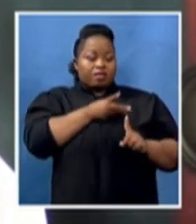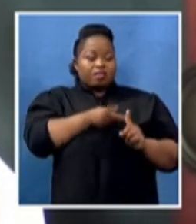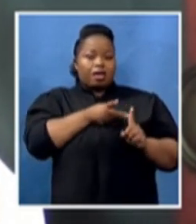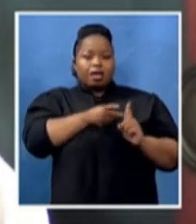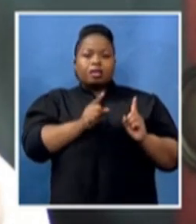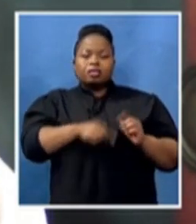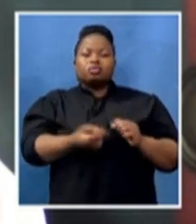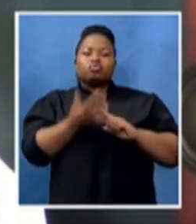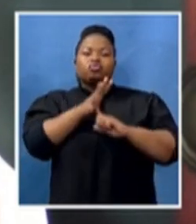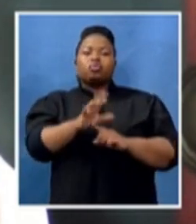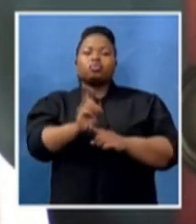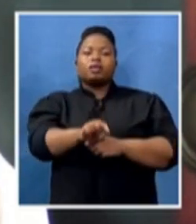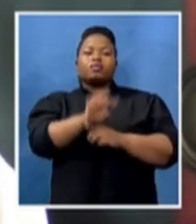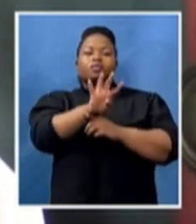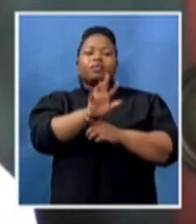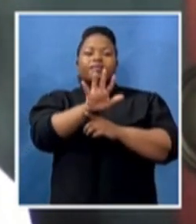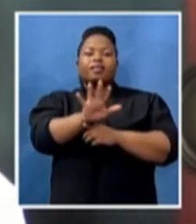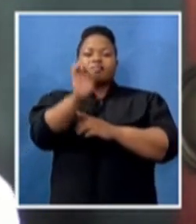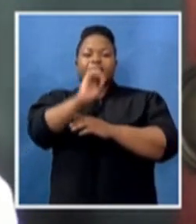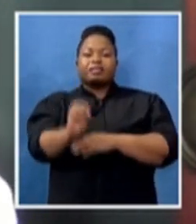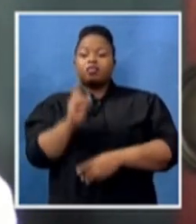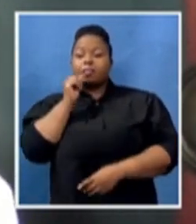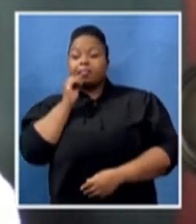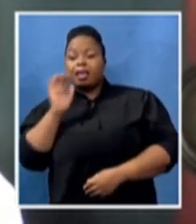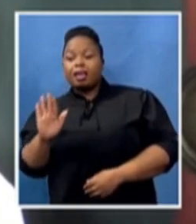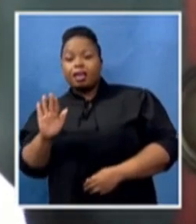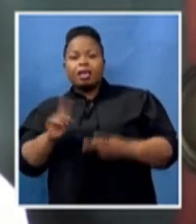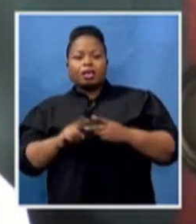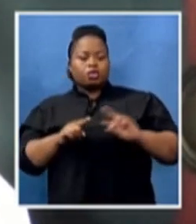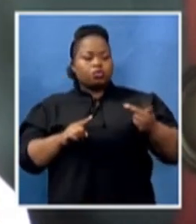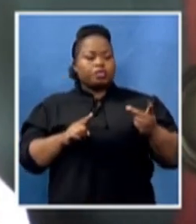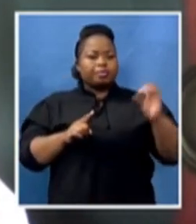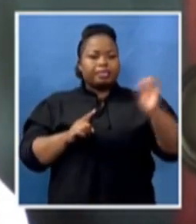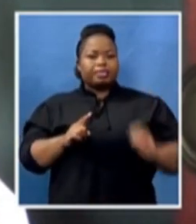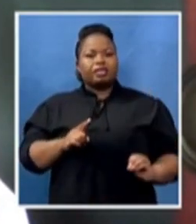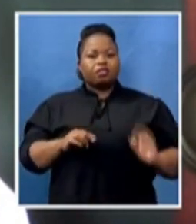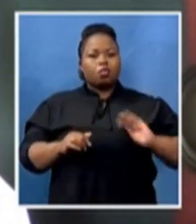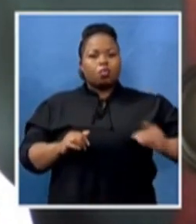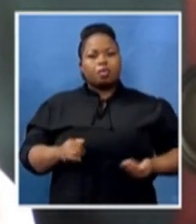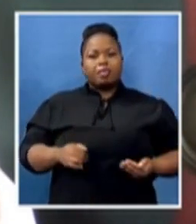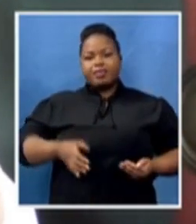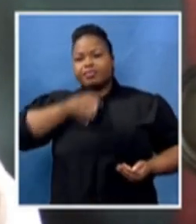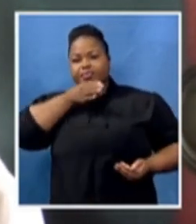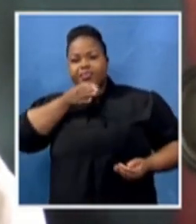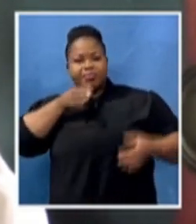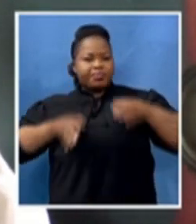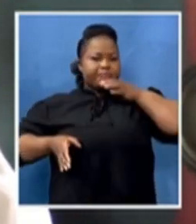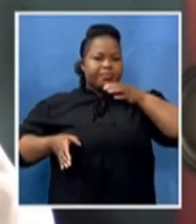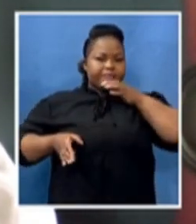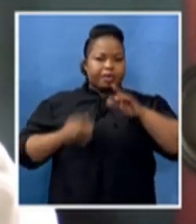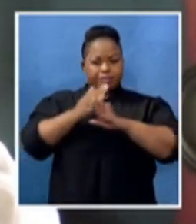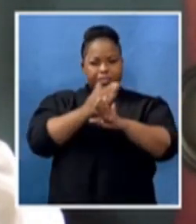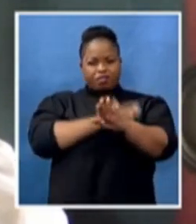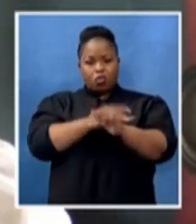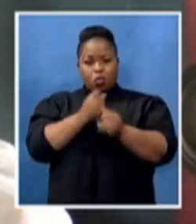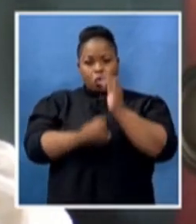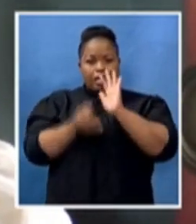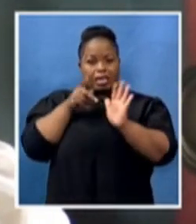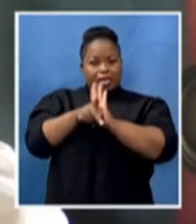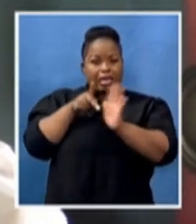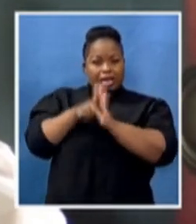and 20% of women were drinking during or prior to such episodes. Of course,